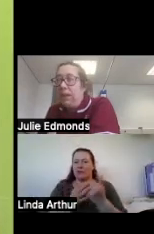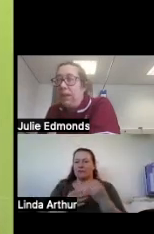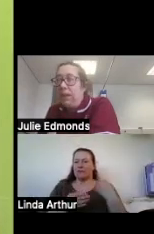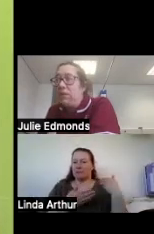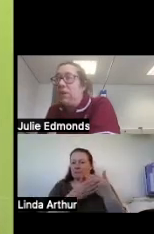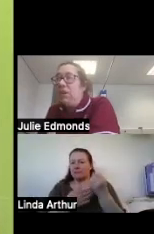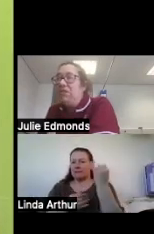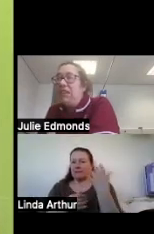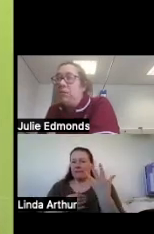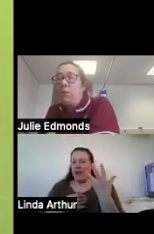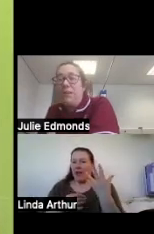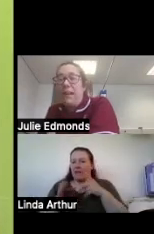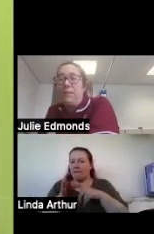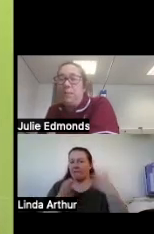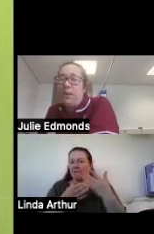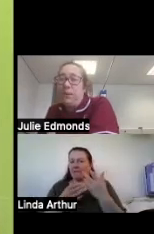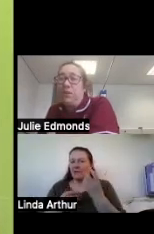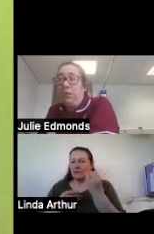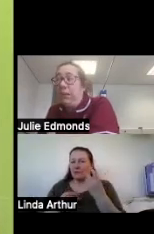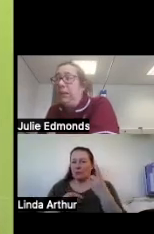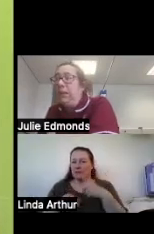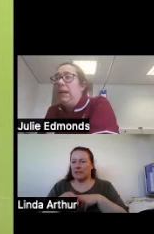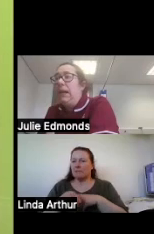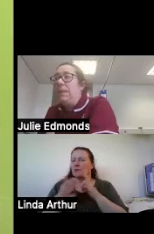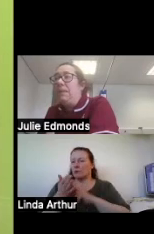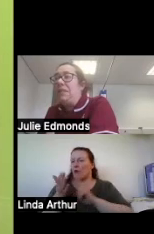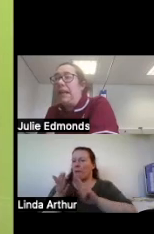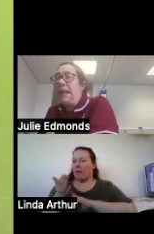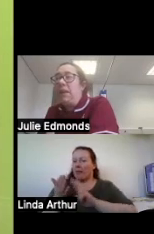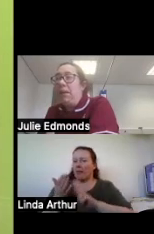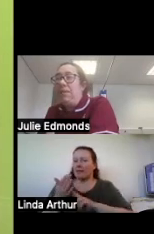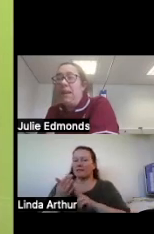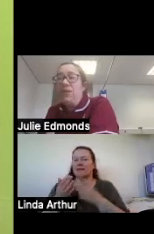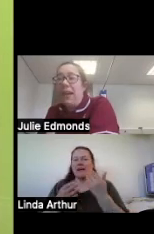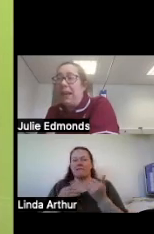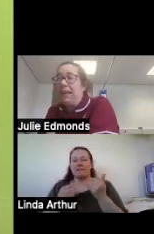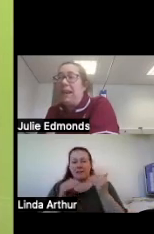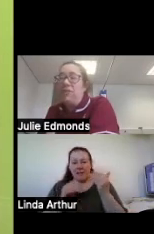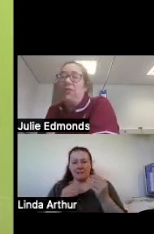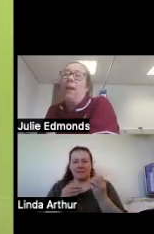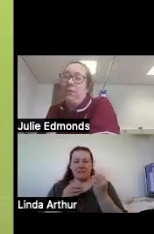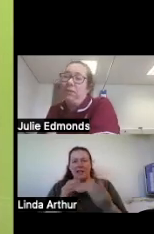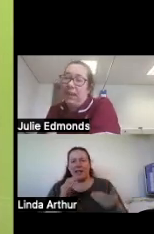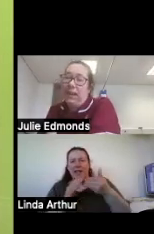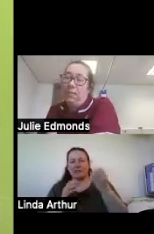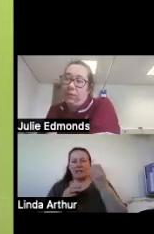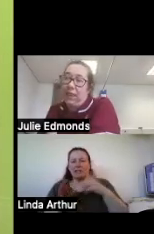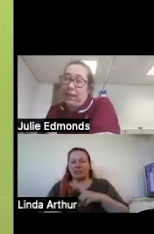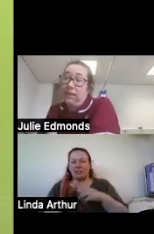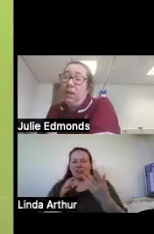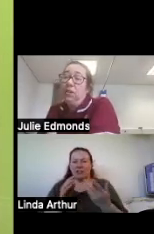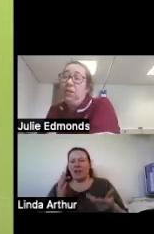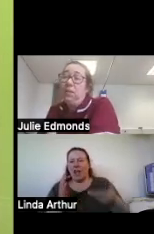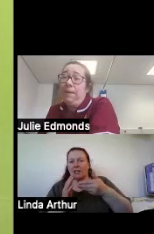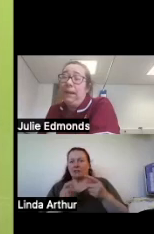65 years, 0 to 1 times is pretty much normal. Every decade above that, you add an extra episode of getting up during the